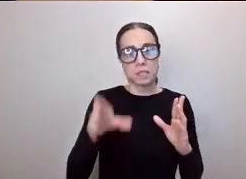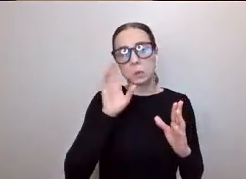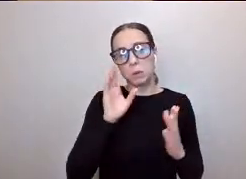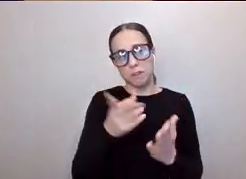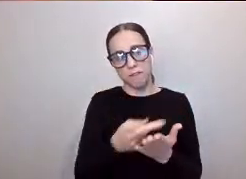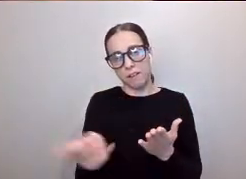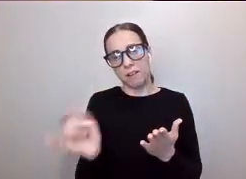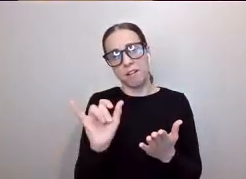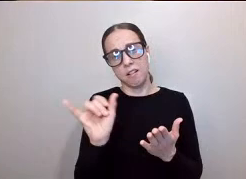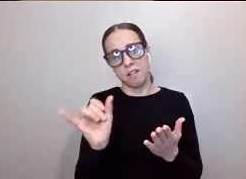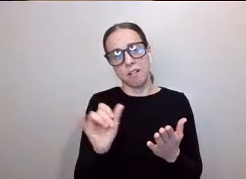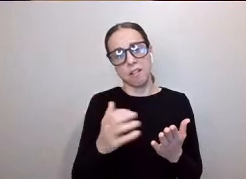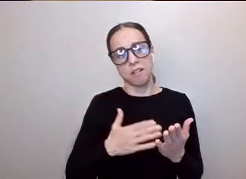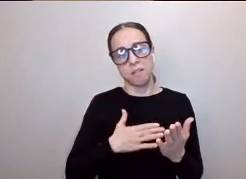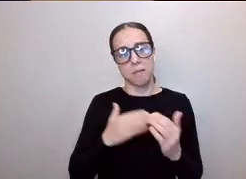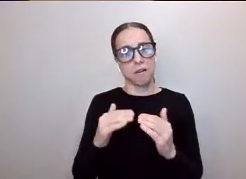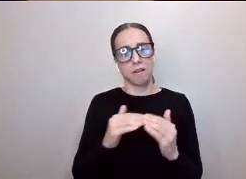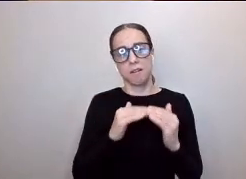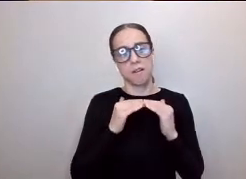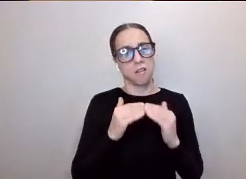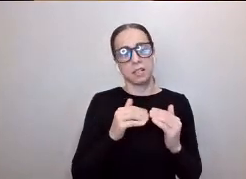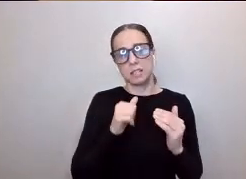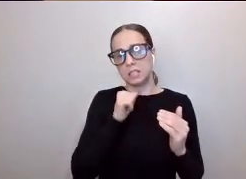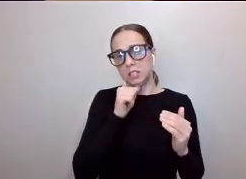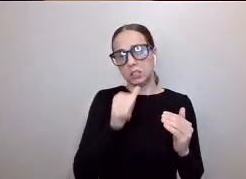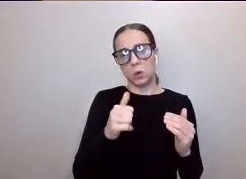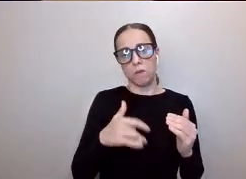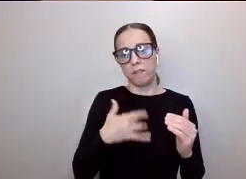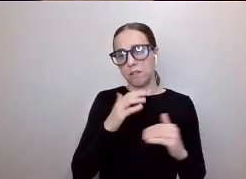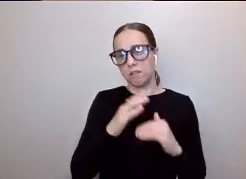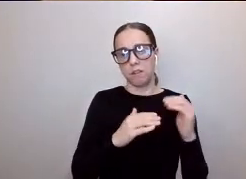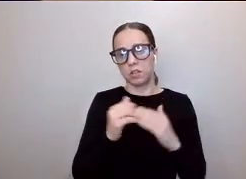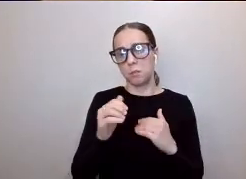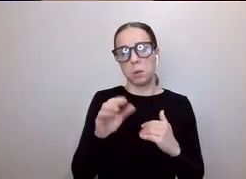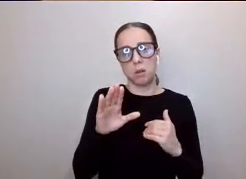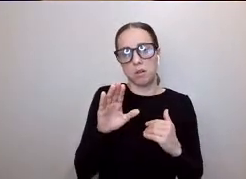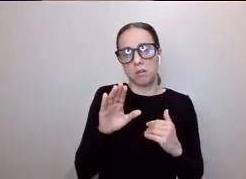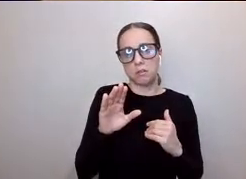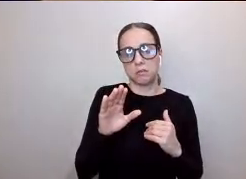comfortable being outright deceptive. That's all I have to say.